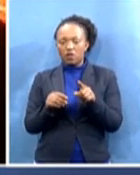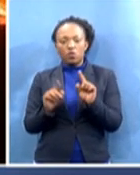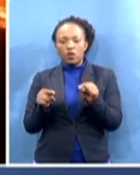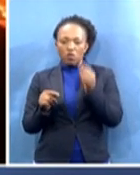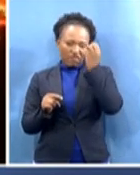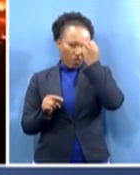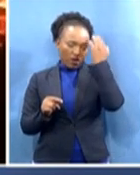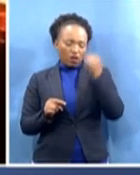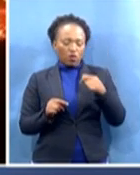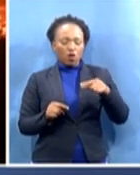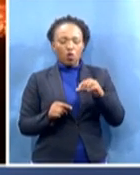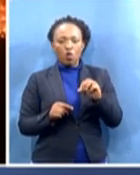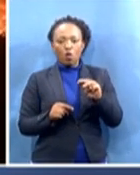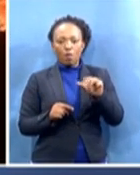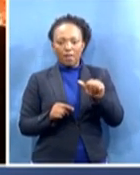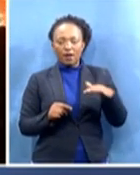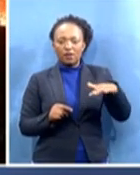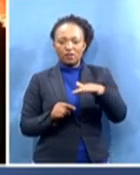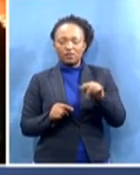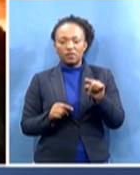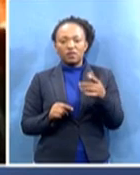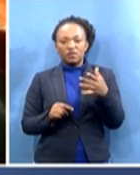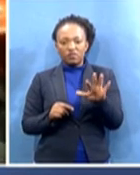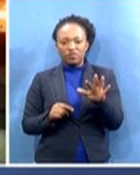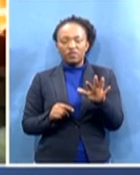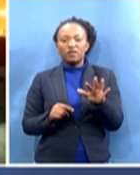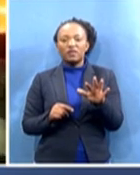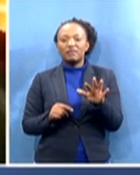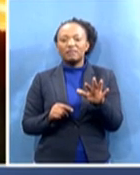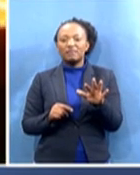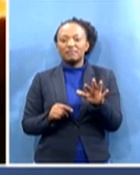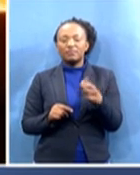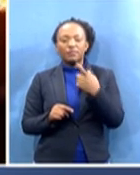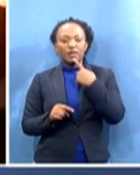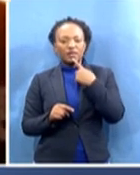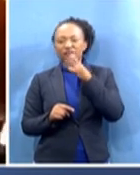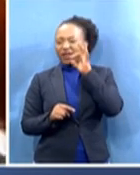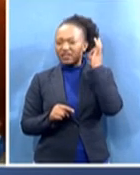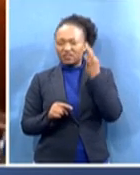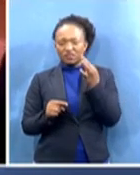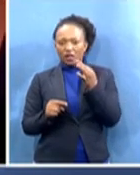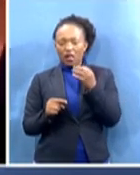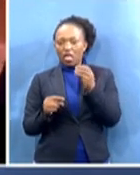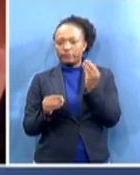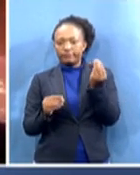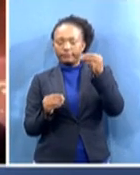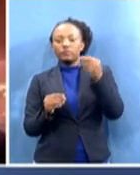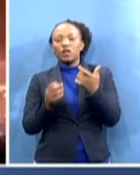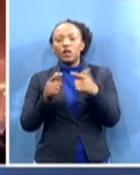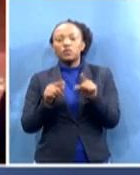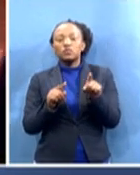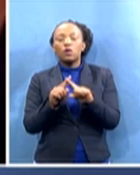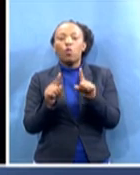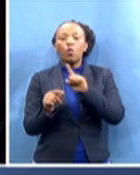siège, as we say in French, so it's a kind of specialist state for the moment because we are fighting rebels. And then we have